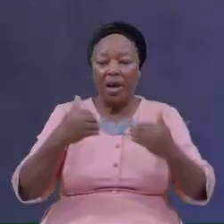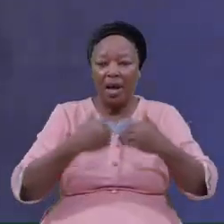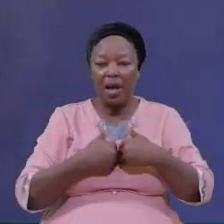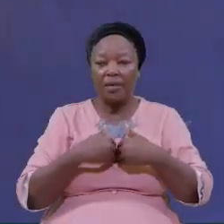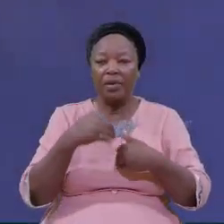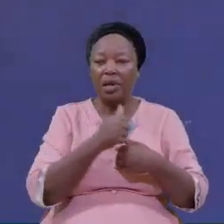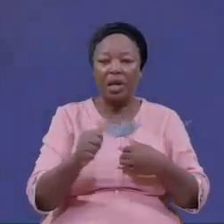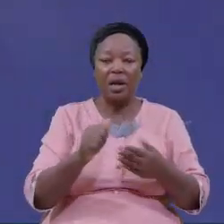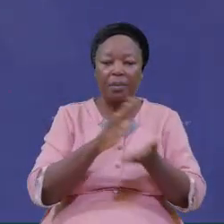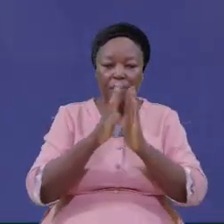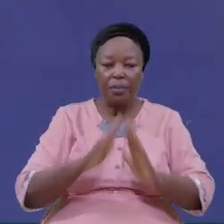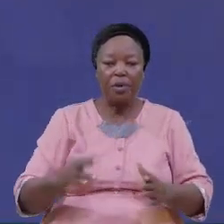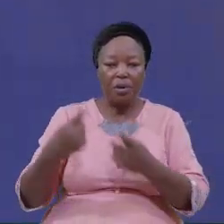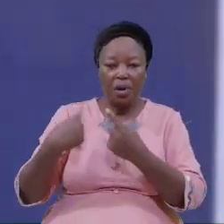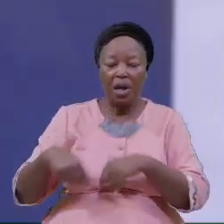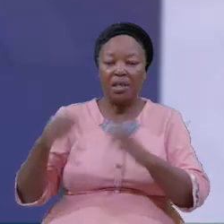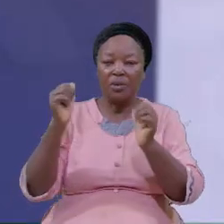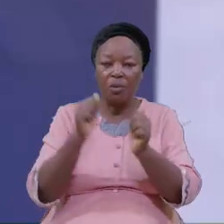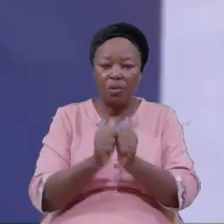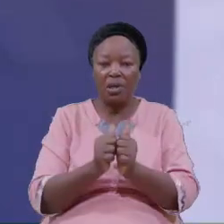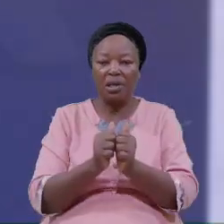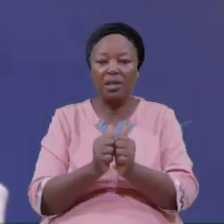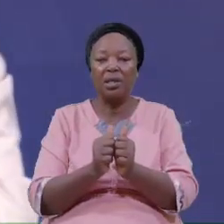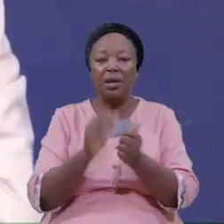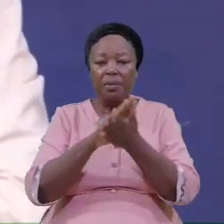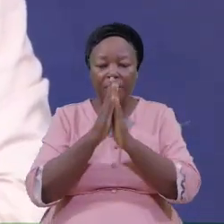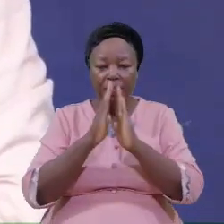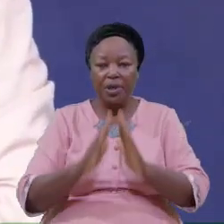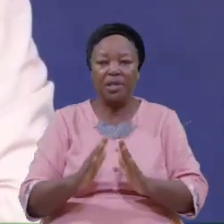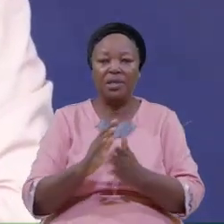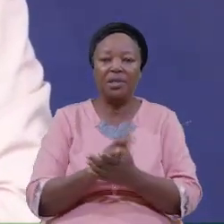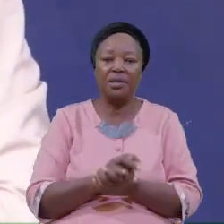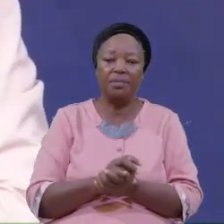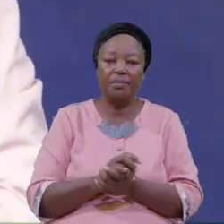heart with peace.